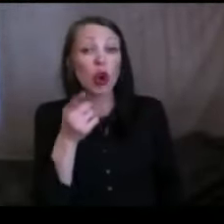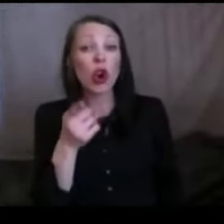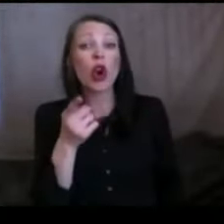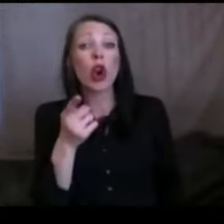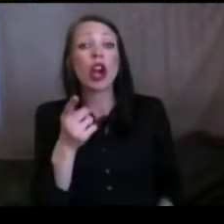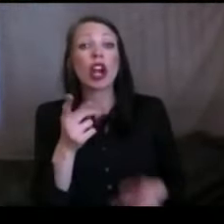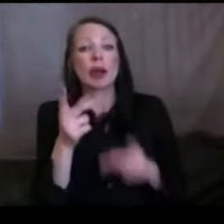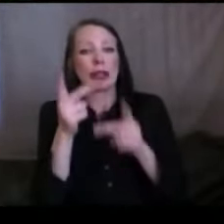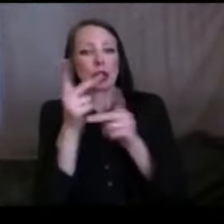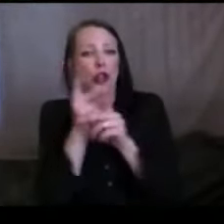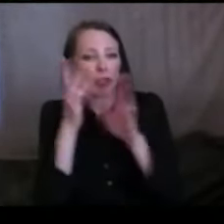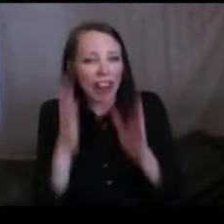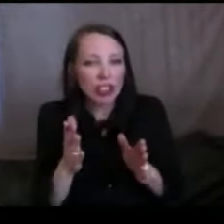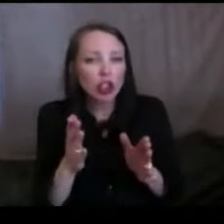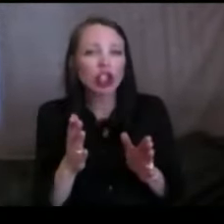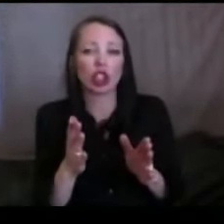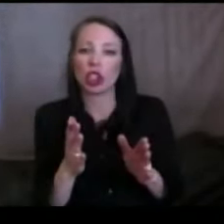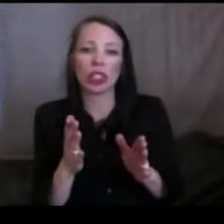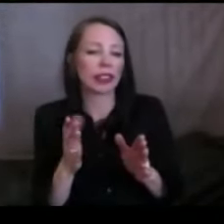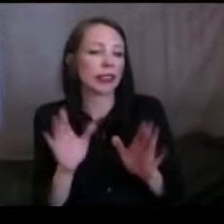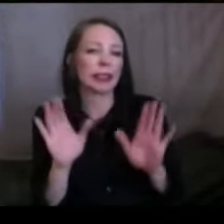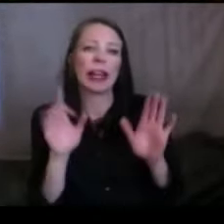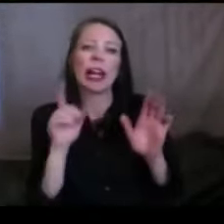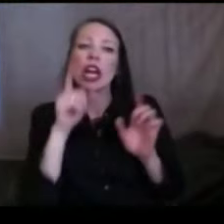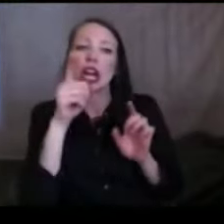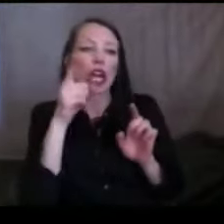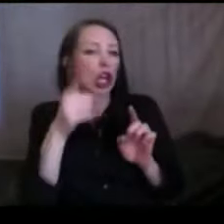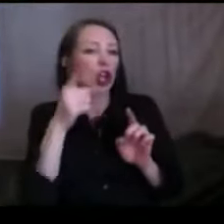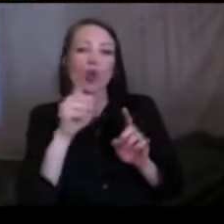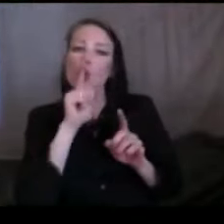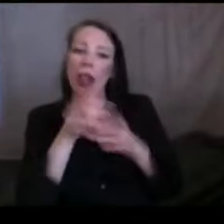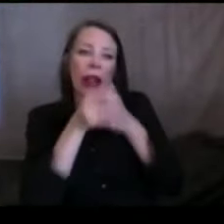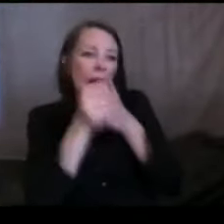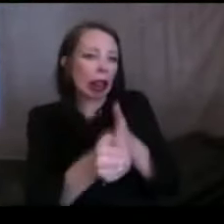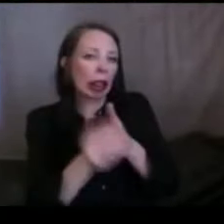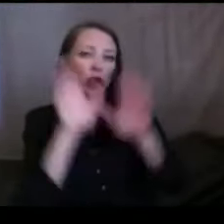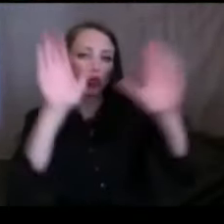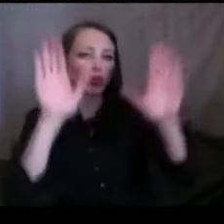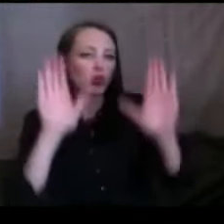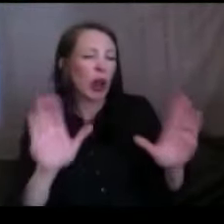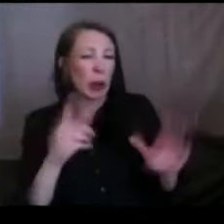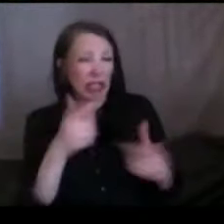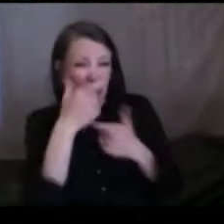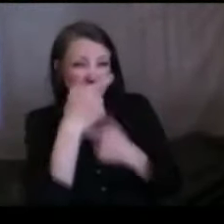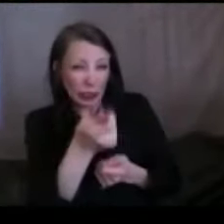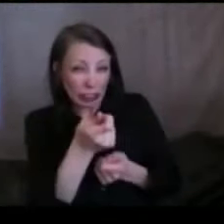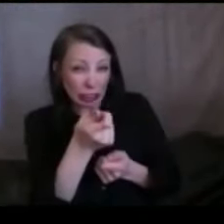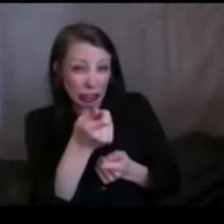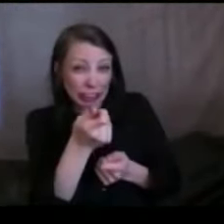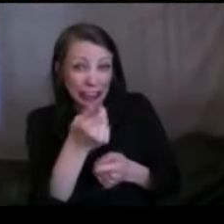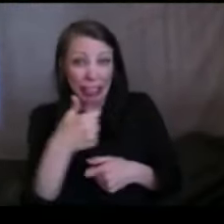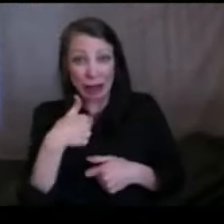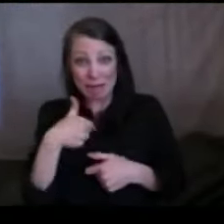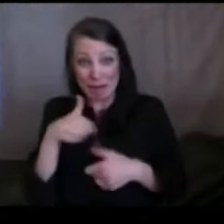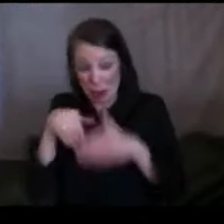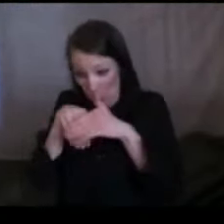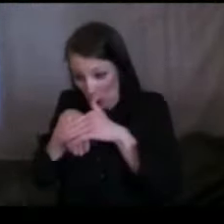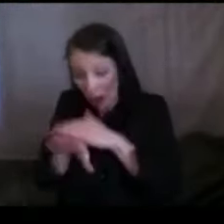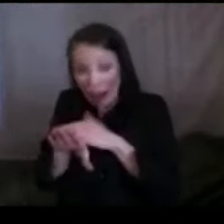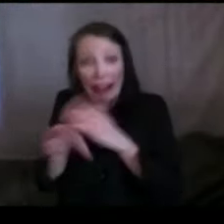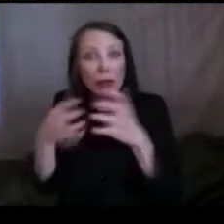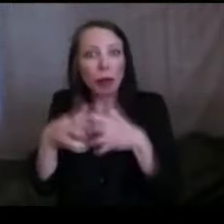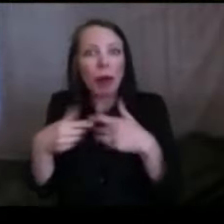supervisor of ours, and this is really a result of your leadership. What's interesting to me is that when I go into the plant, I can't hear